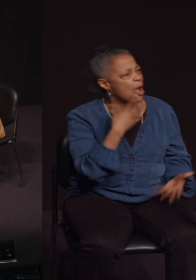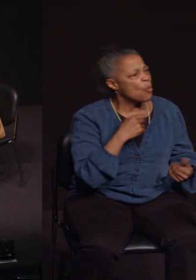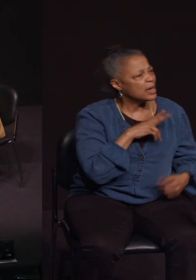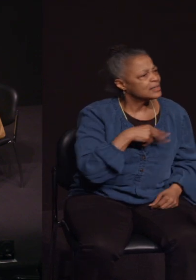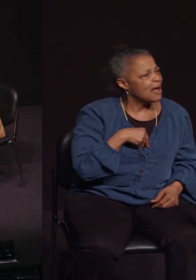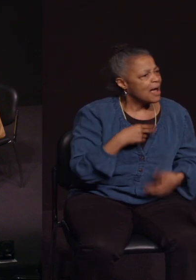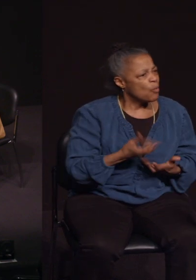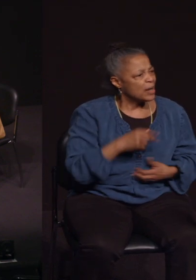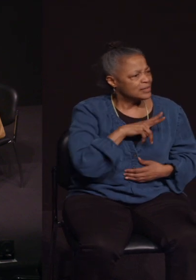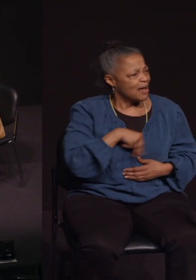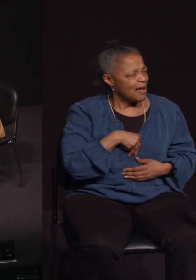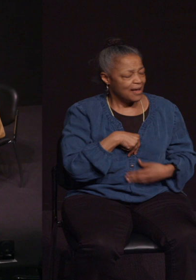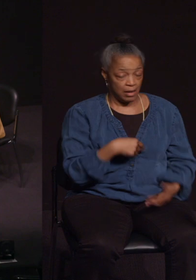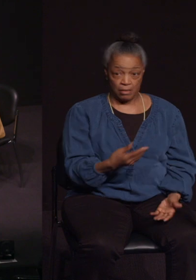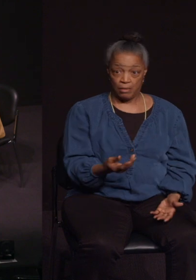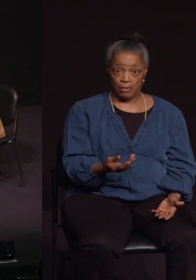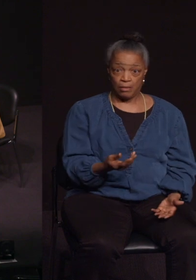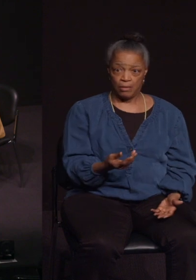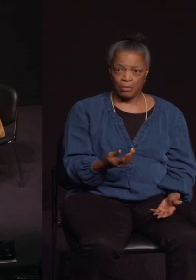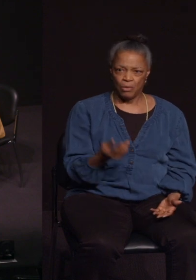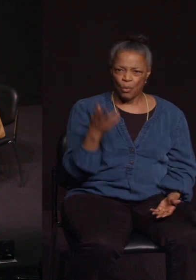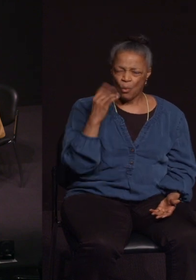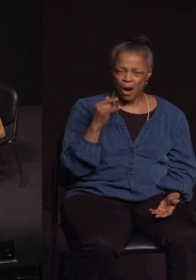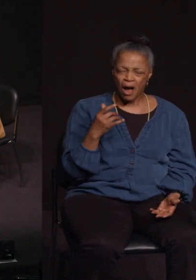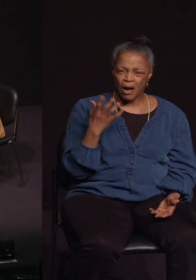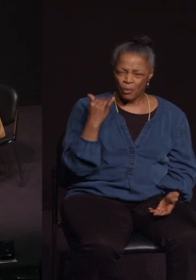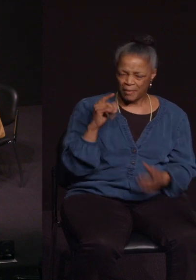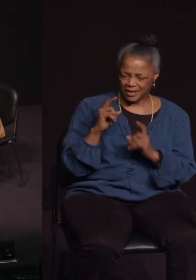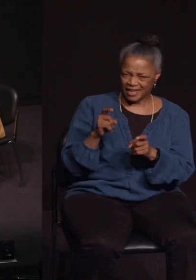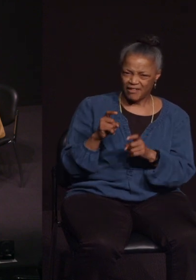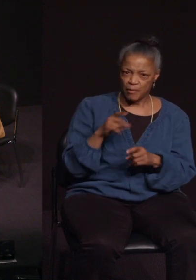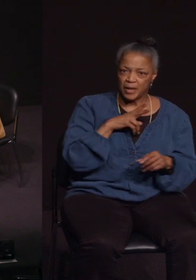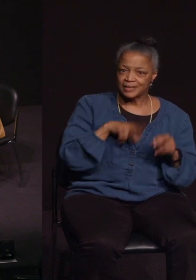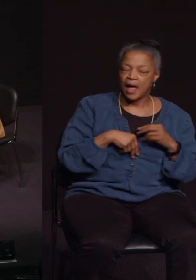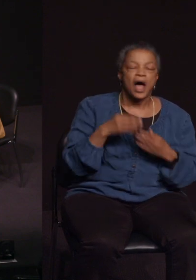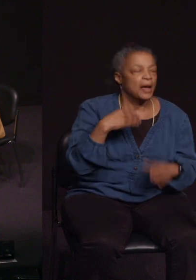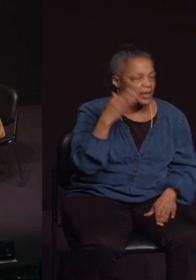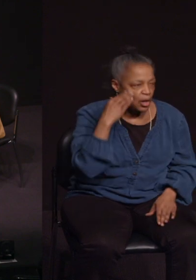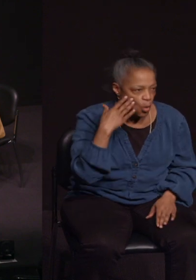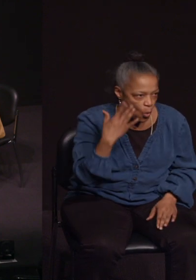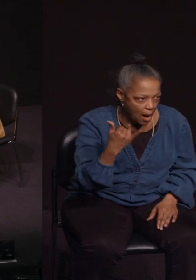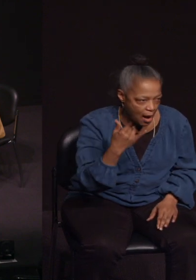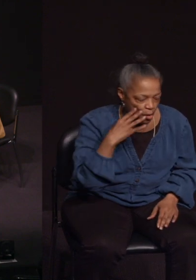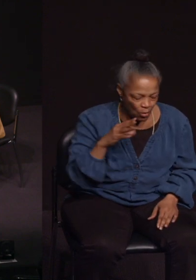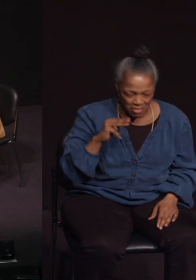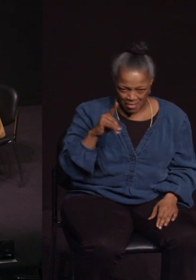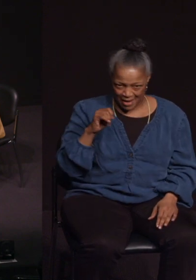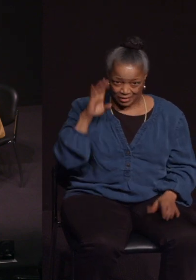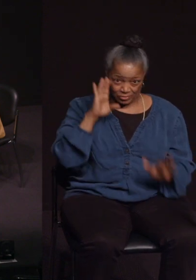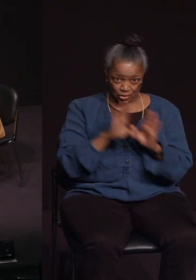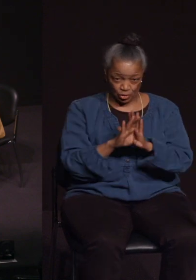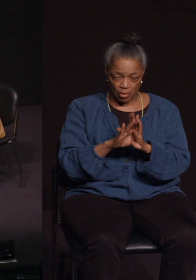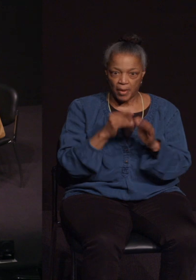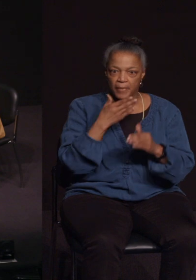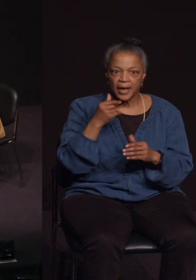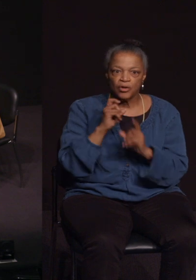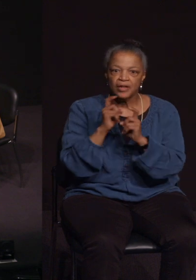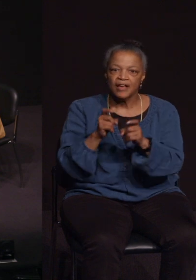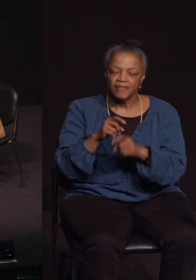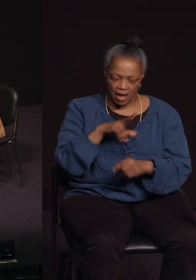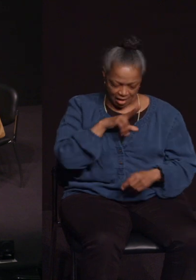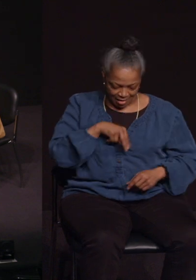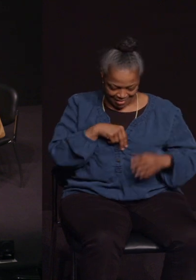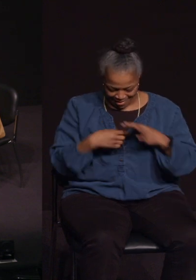want one of them ties. And I was like, why would I get him a tie? I know why I would give him a tie with Mike on it. But a better gift would be a